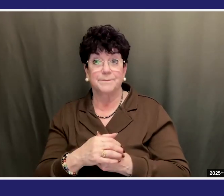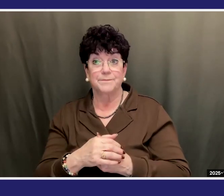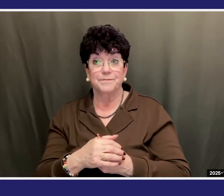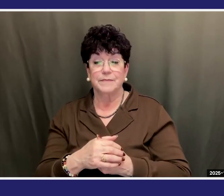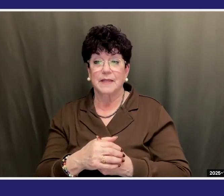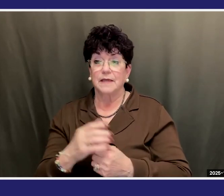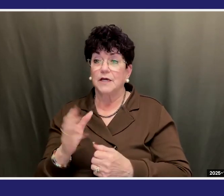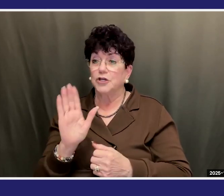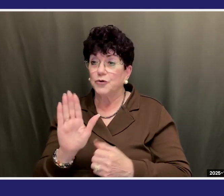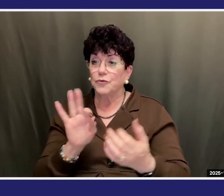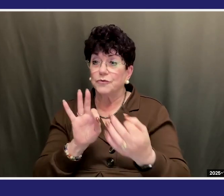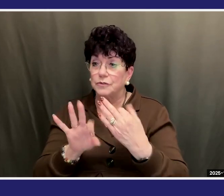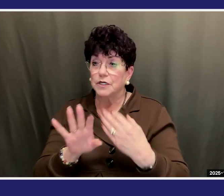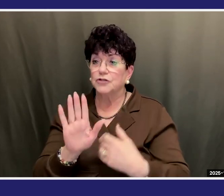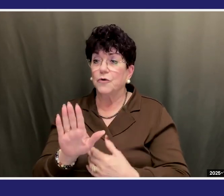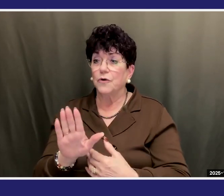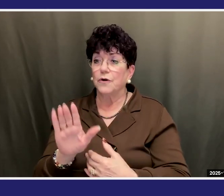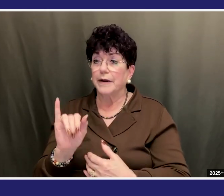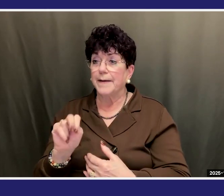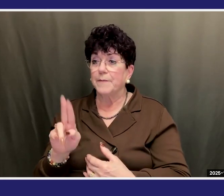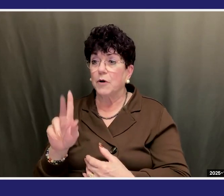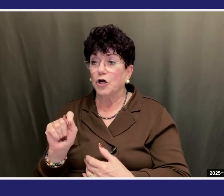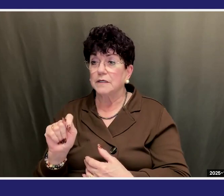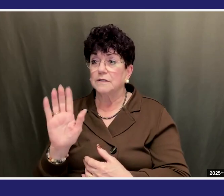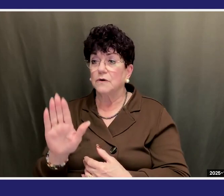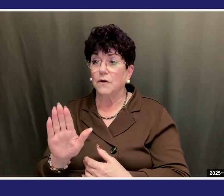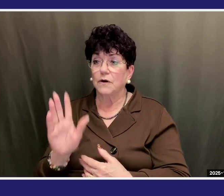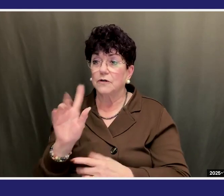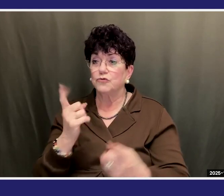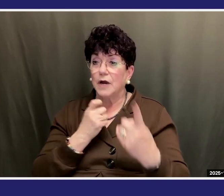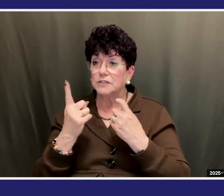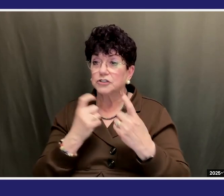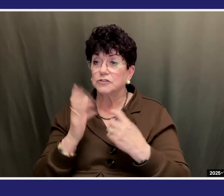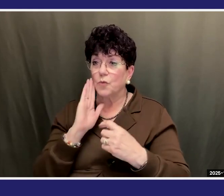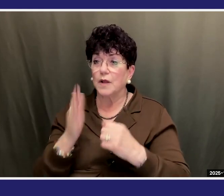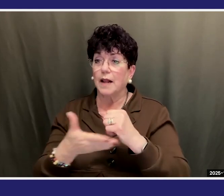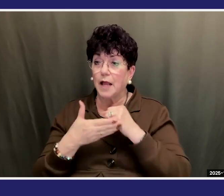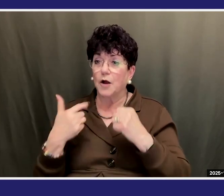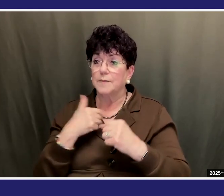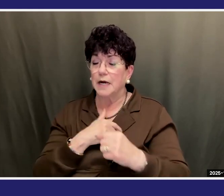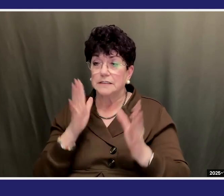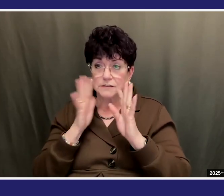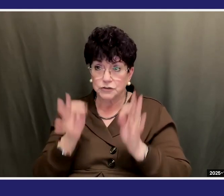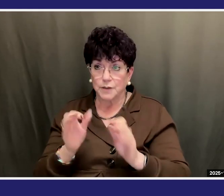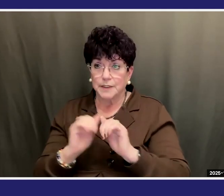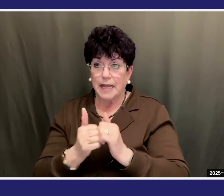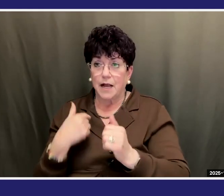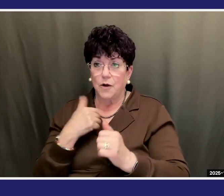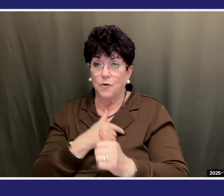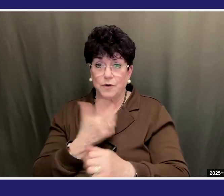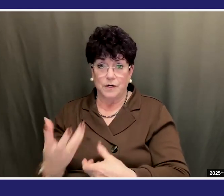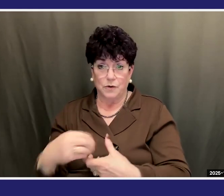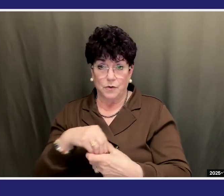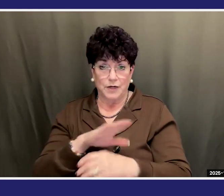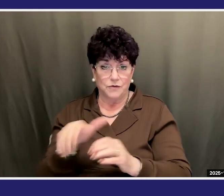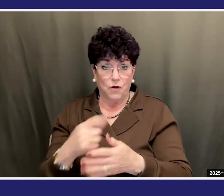Your input, your feedback, your questions really are going to help us drive how we operationalize all of these